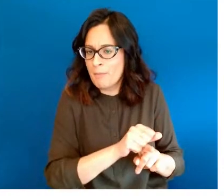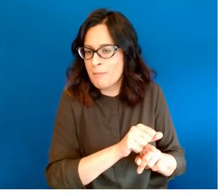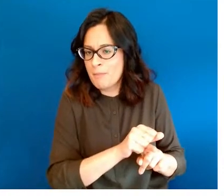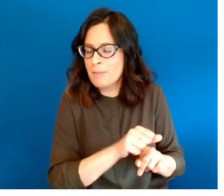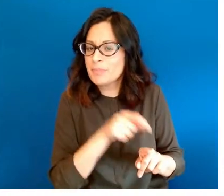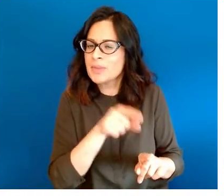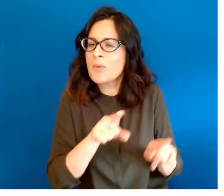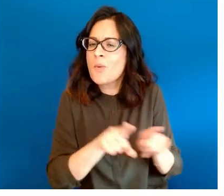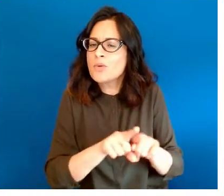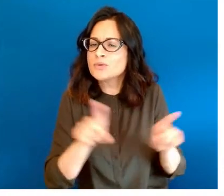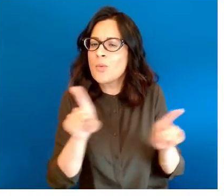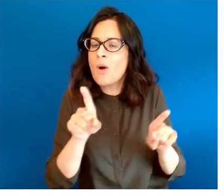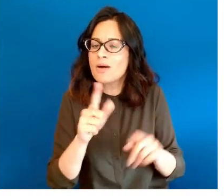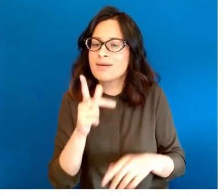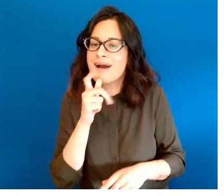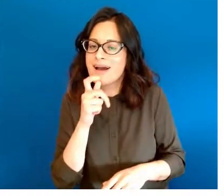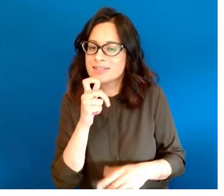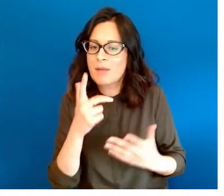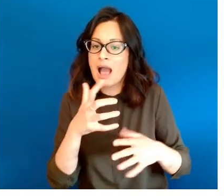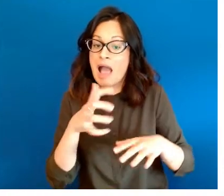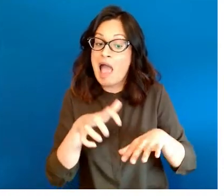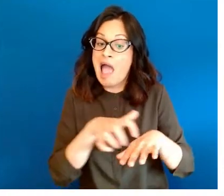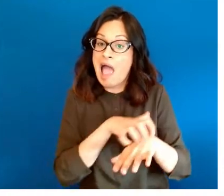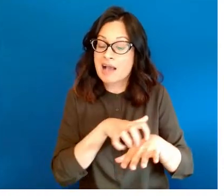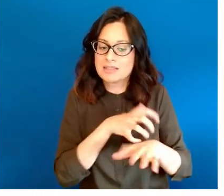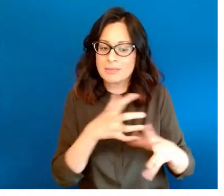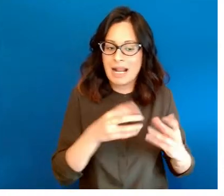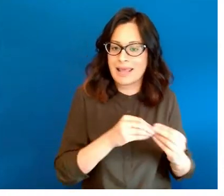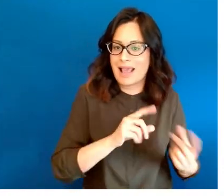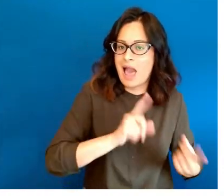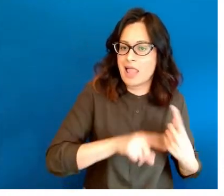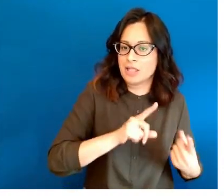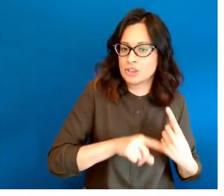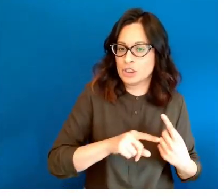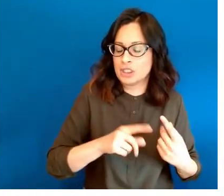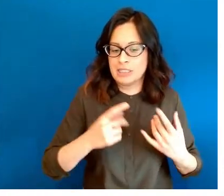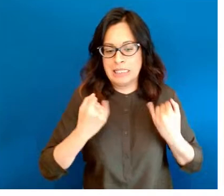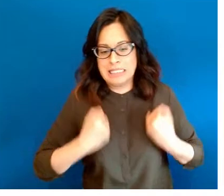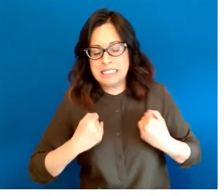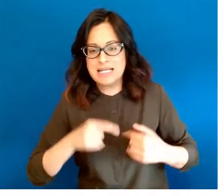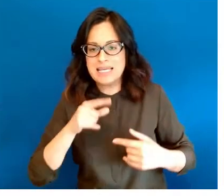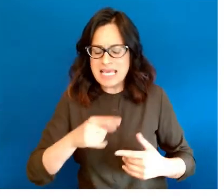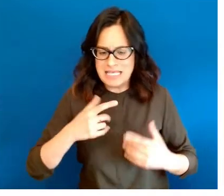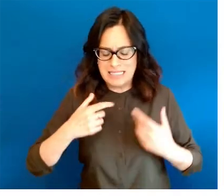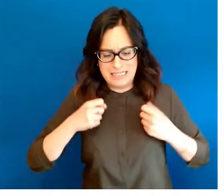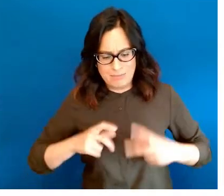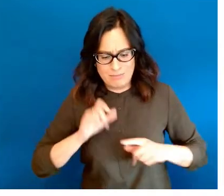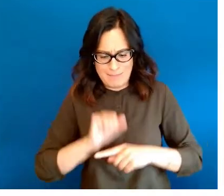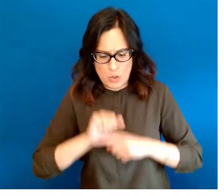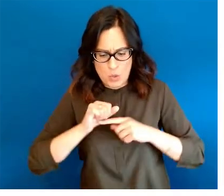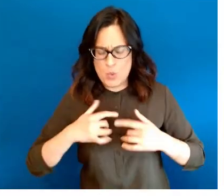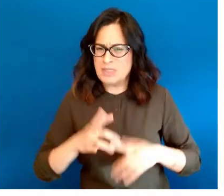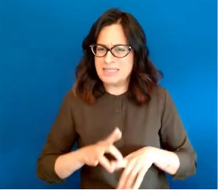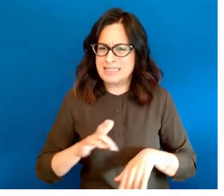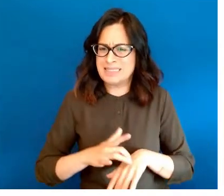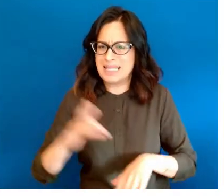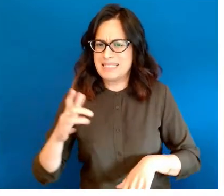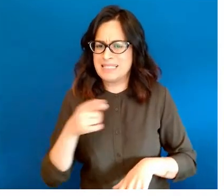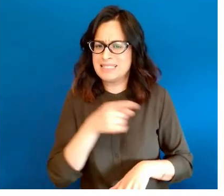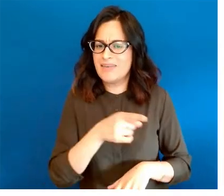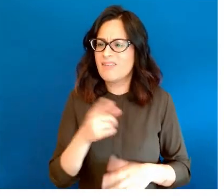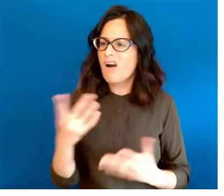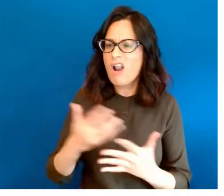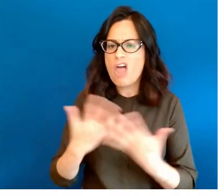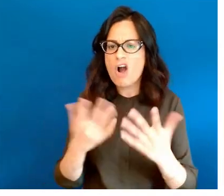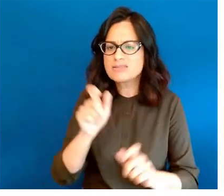has asthma. Eczema comes along with the allergies. I think he's got an oversensitive system. I think most people understand what hay fever is. I don't